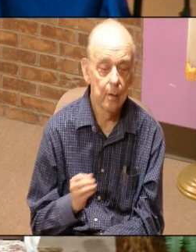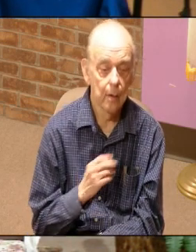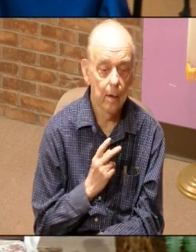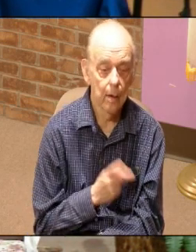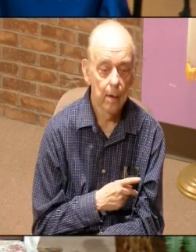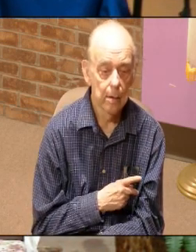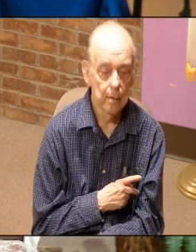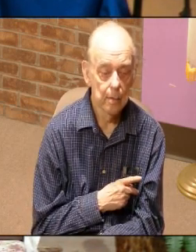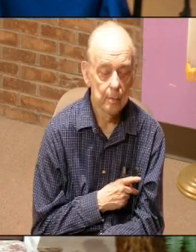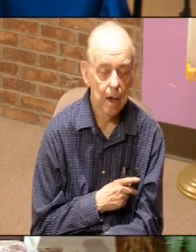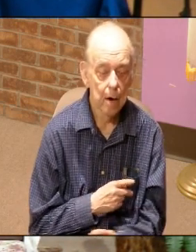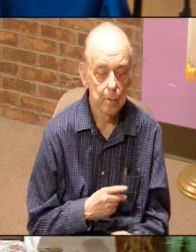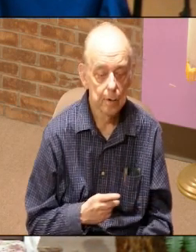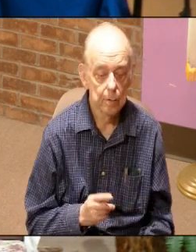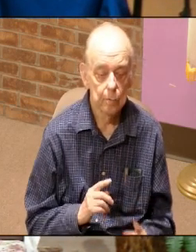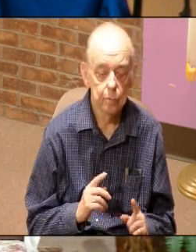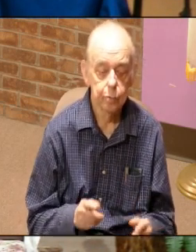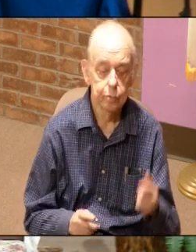power went to his head.